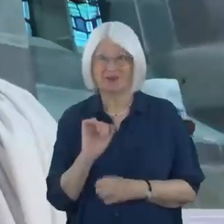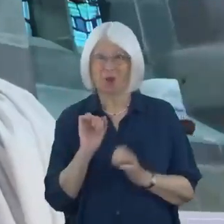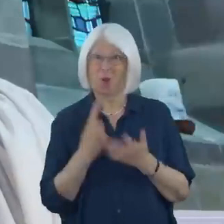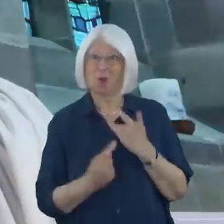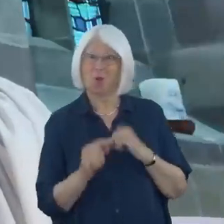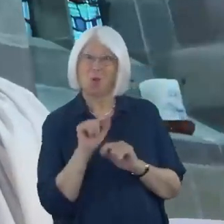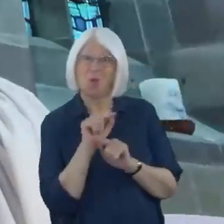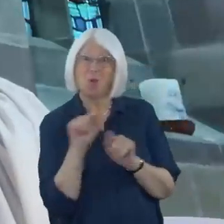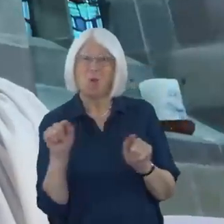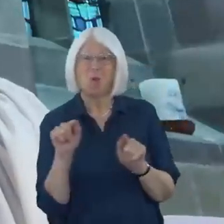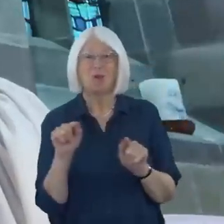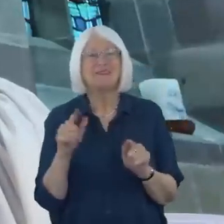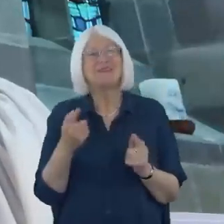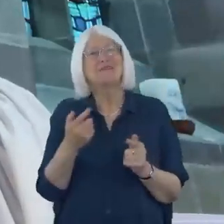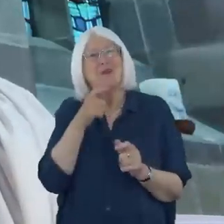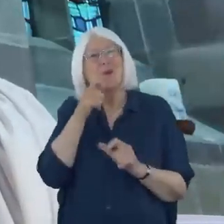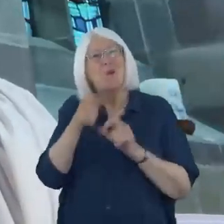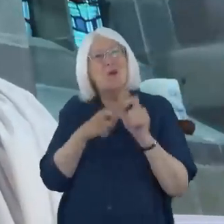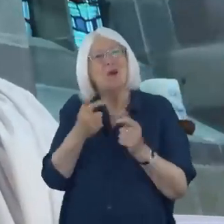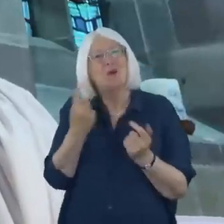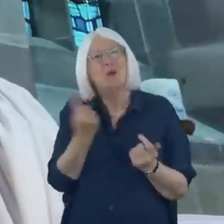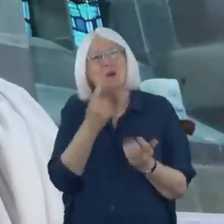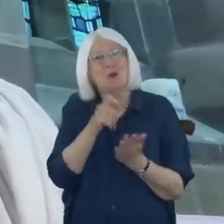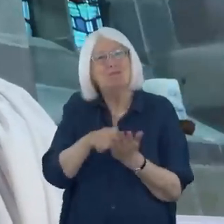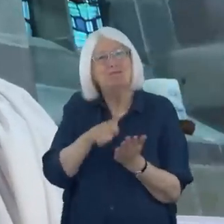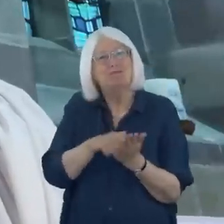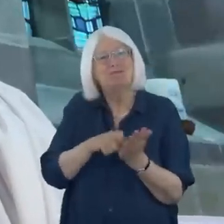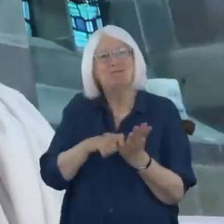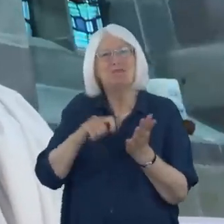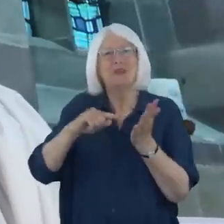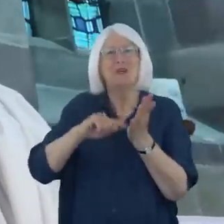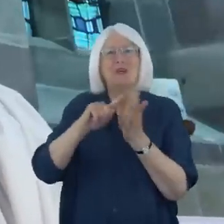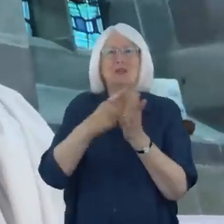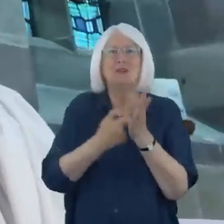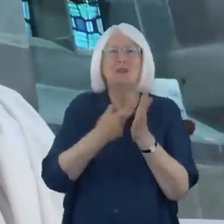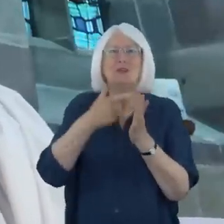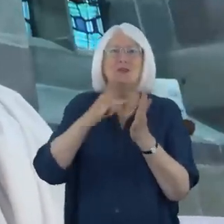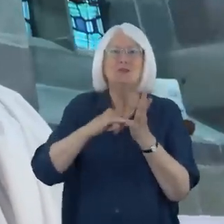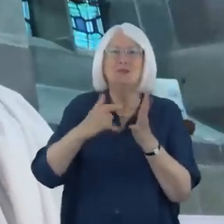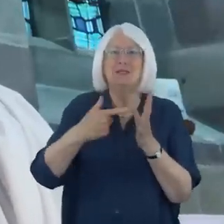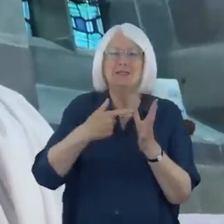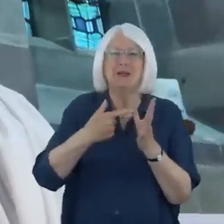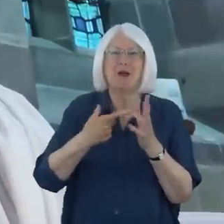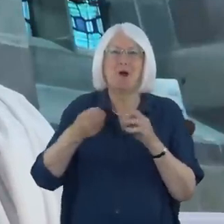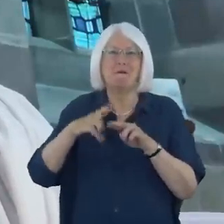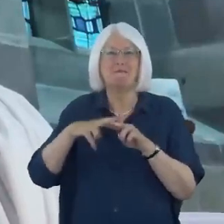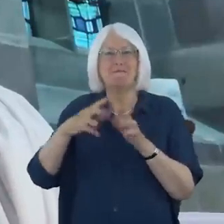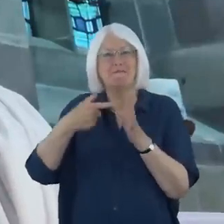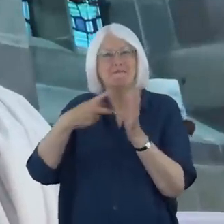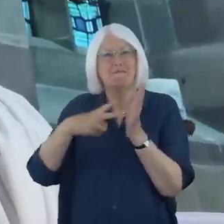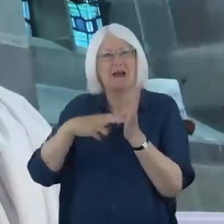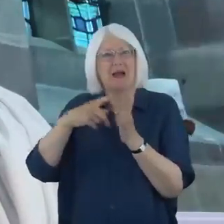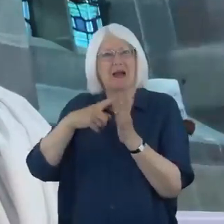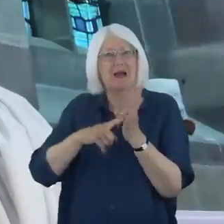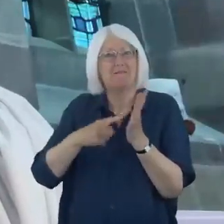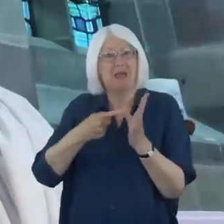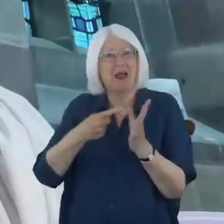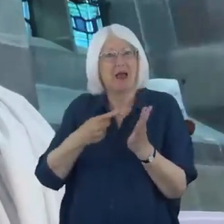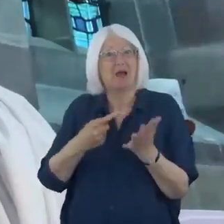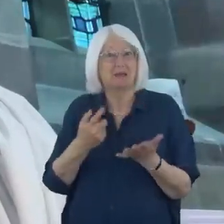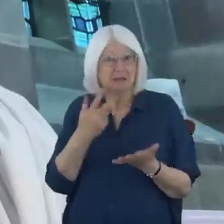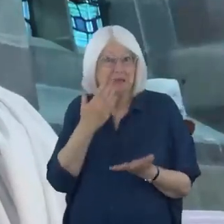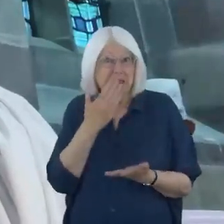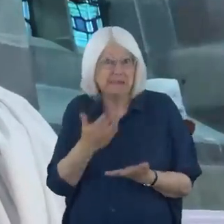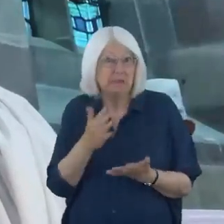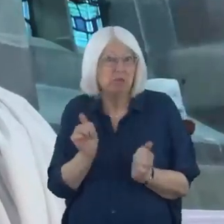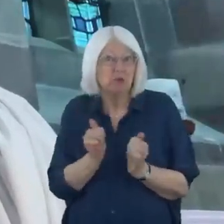These words from St. Teresa of Avila seem particularly suitable for the Sunday after Ascension Day.